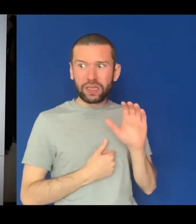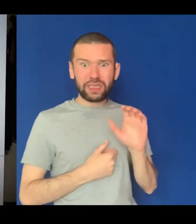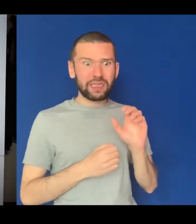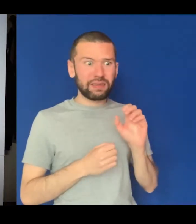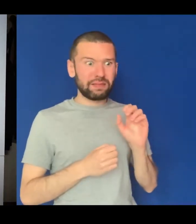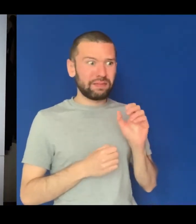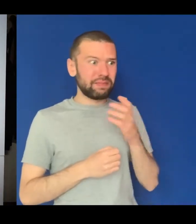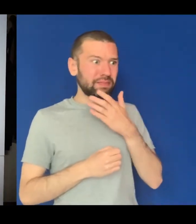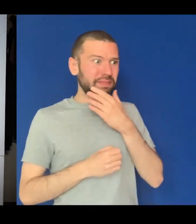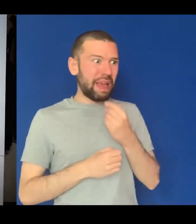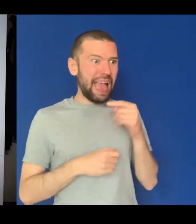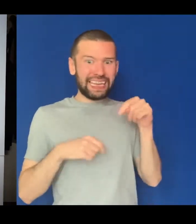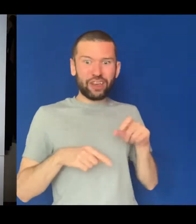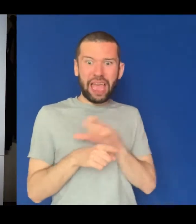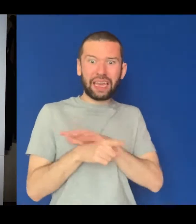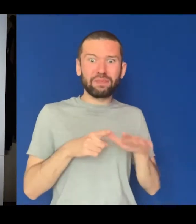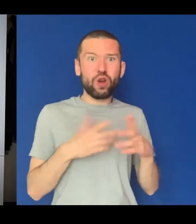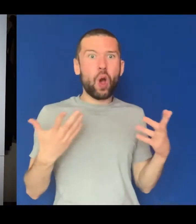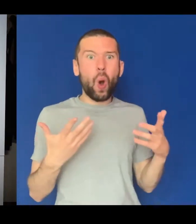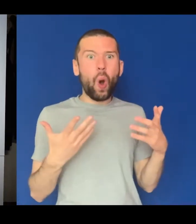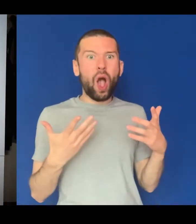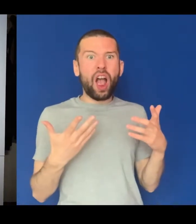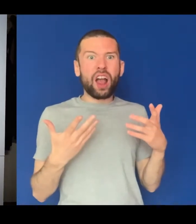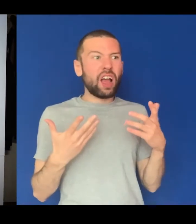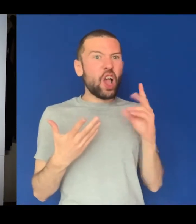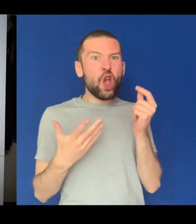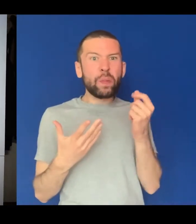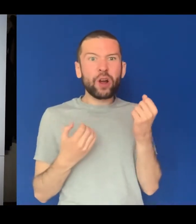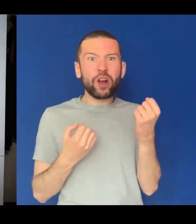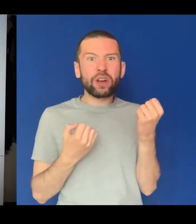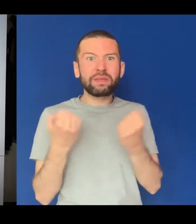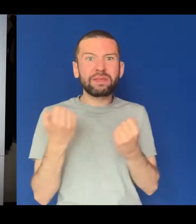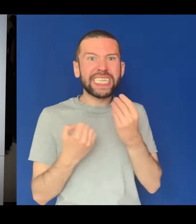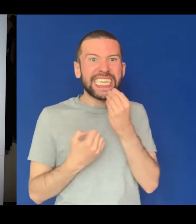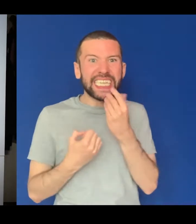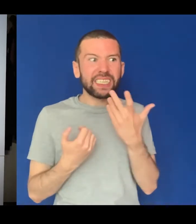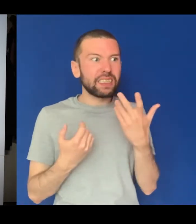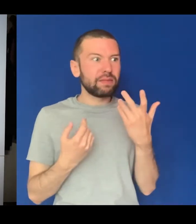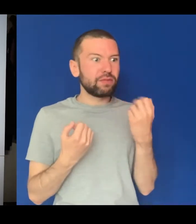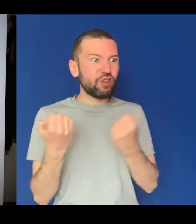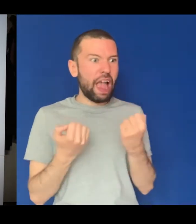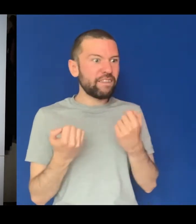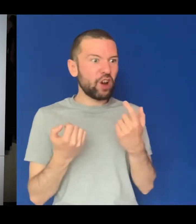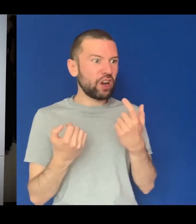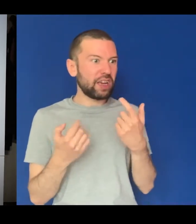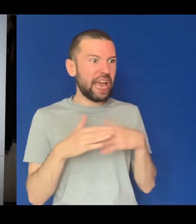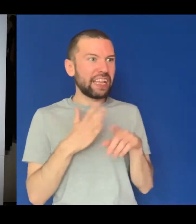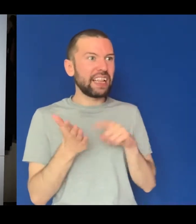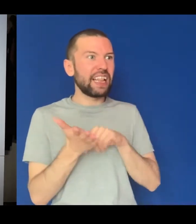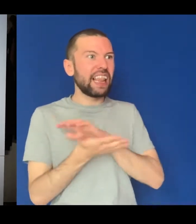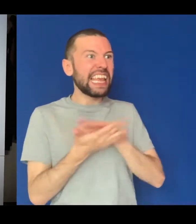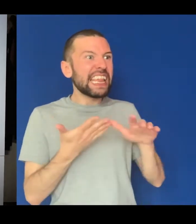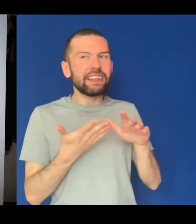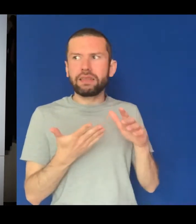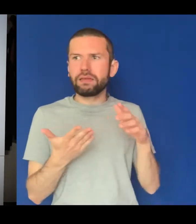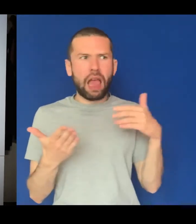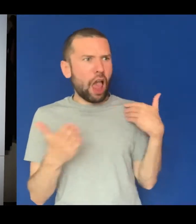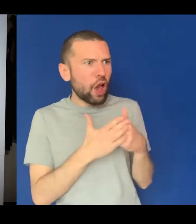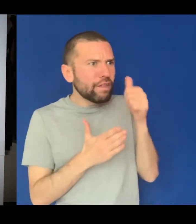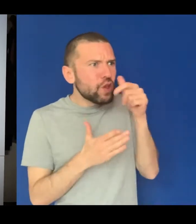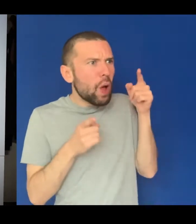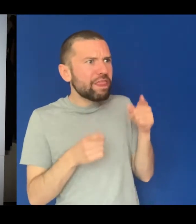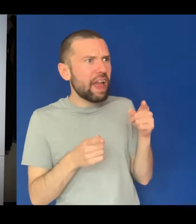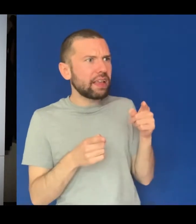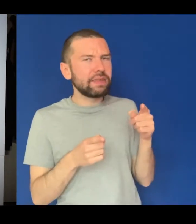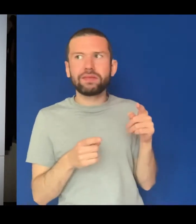Edinburgh or an Uber Eats driver in Leith. How long have you known this?